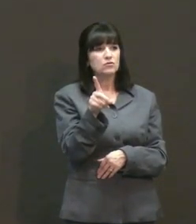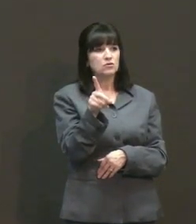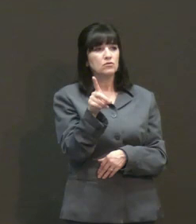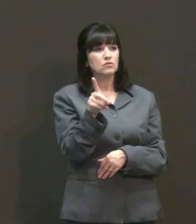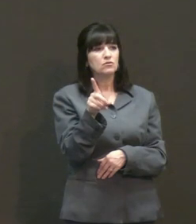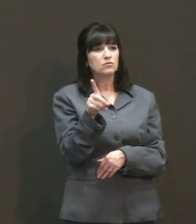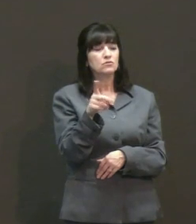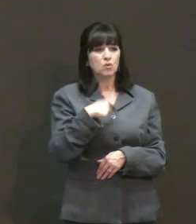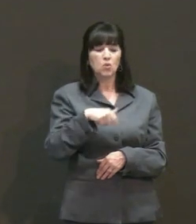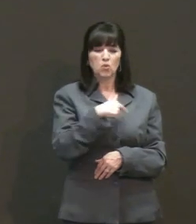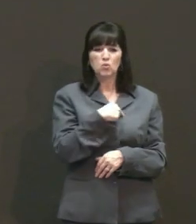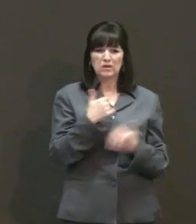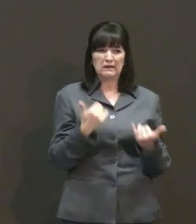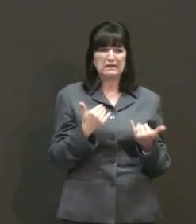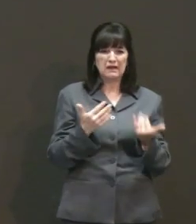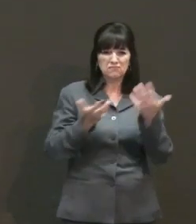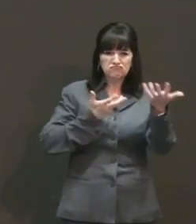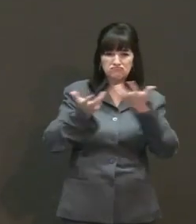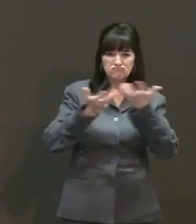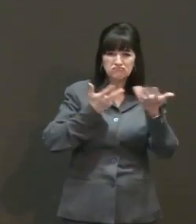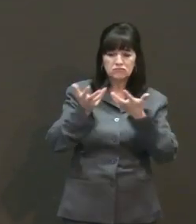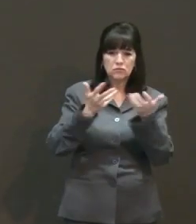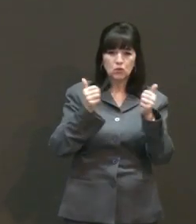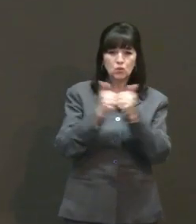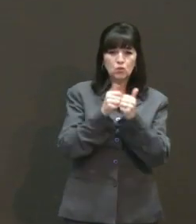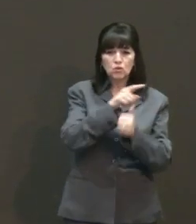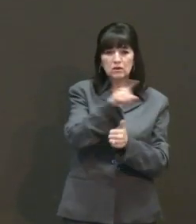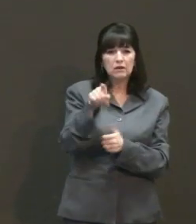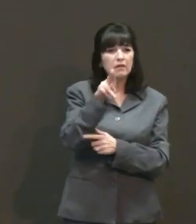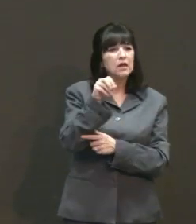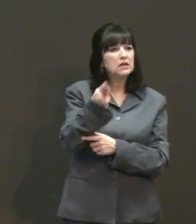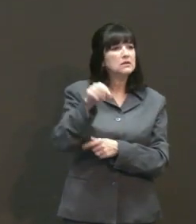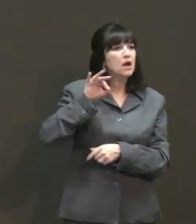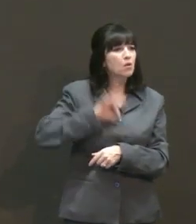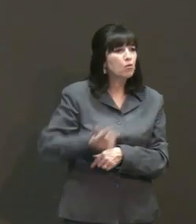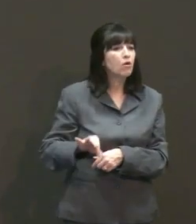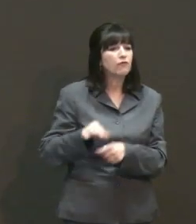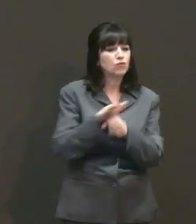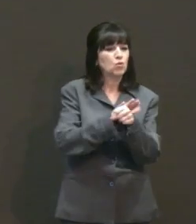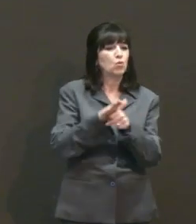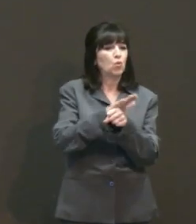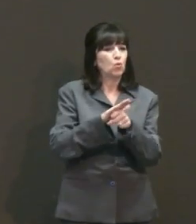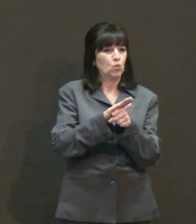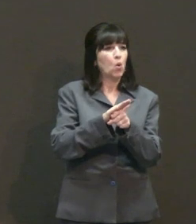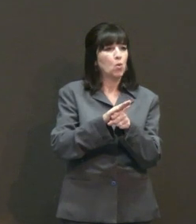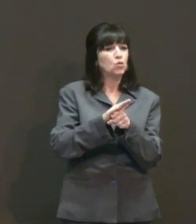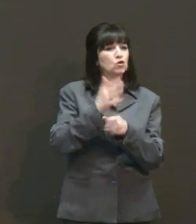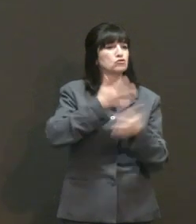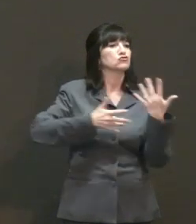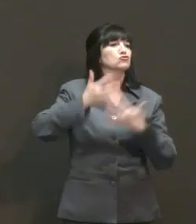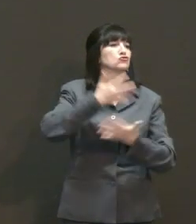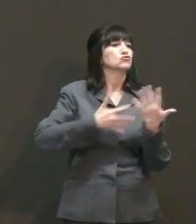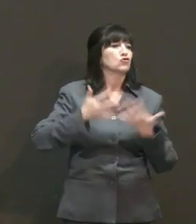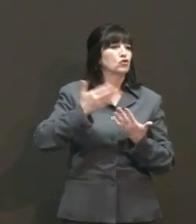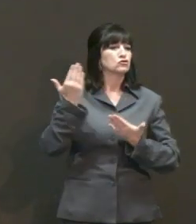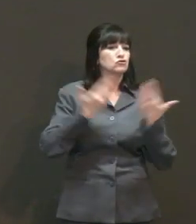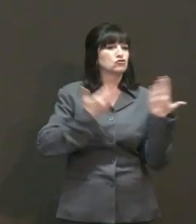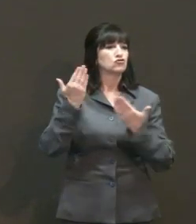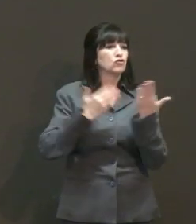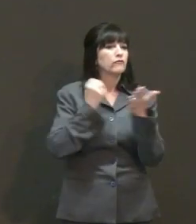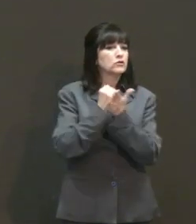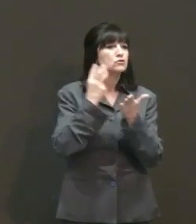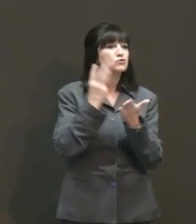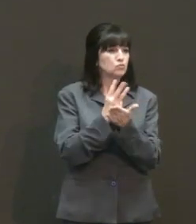are engaging a group to work with nonprofit and local social service agencies to reach out into those communities to